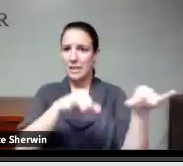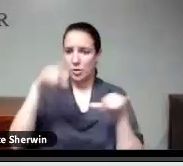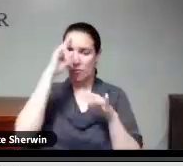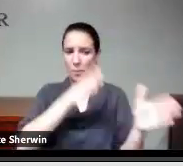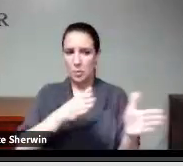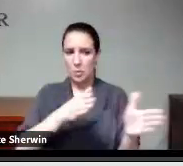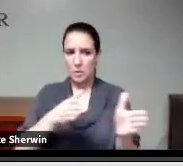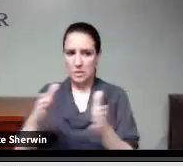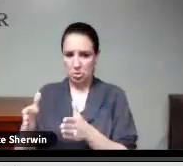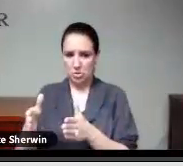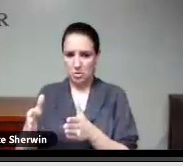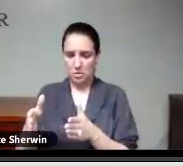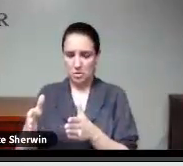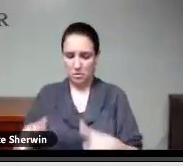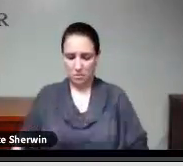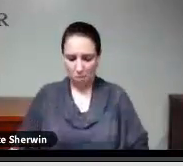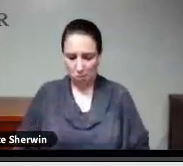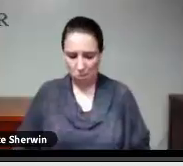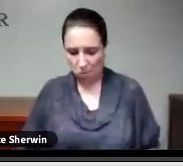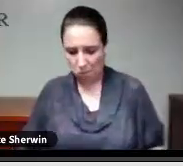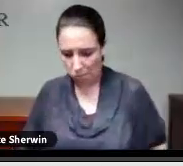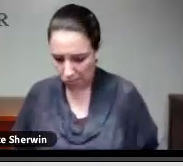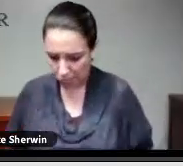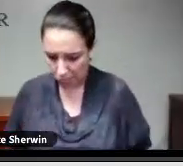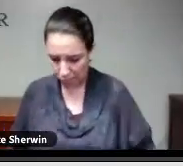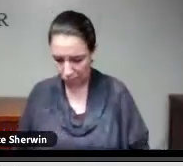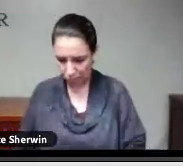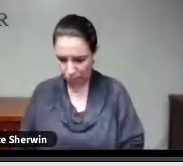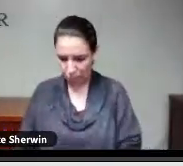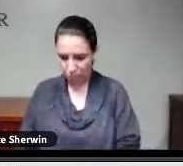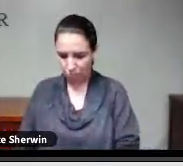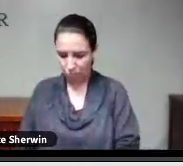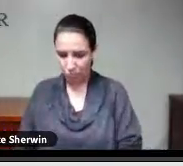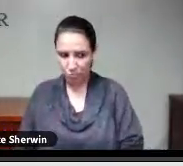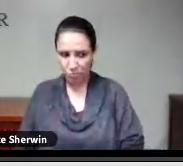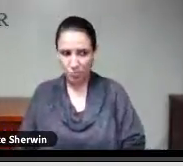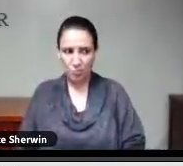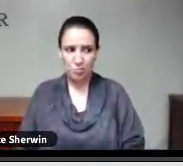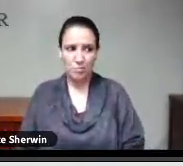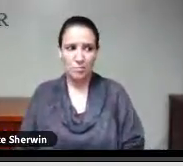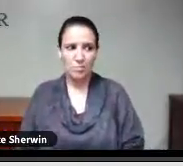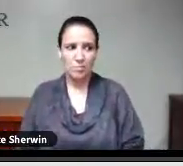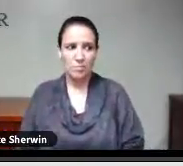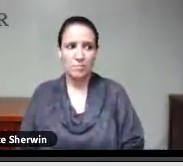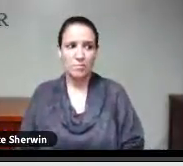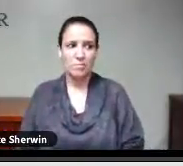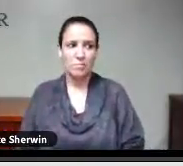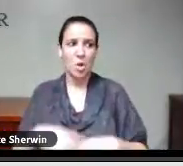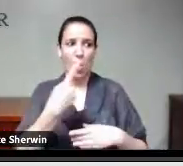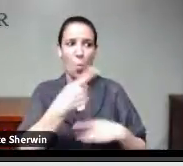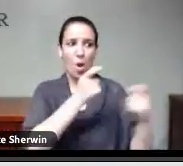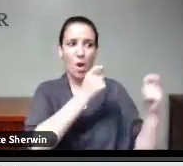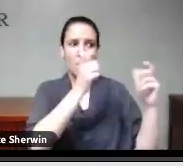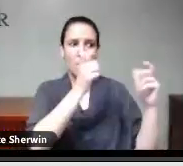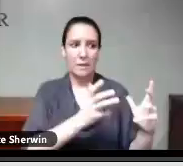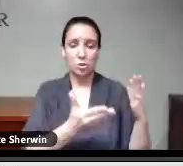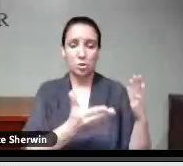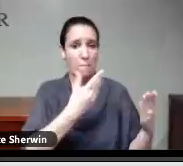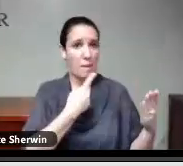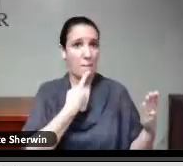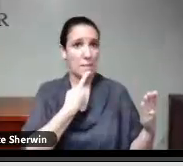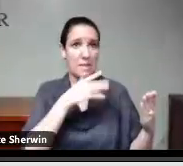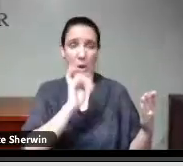often feels or is described as inequitable, is that one manager may say, this is the way things work